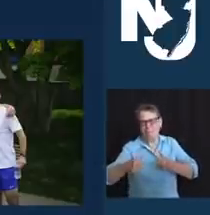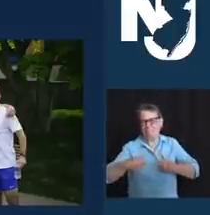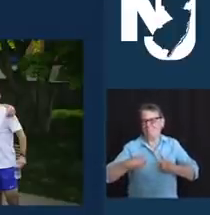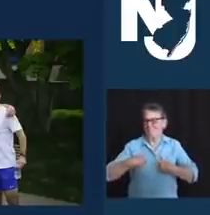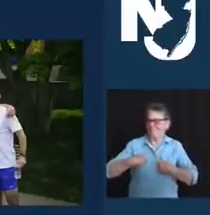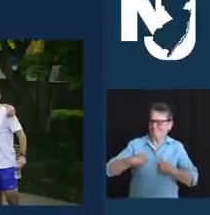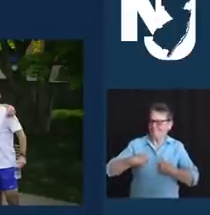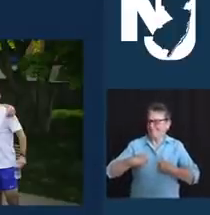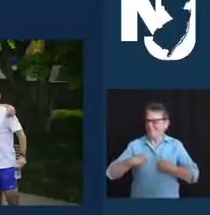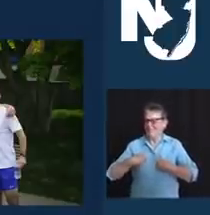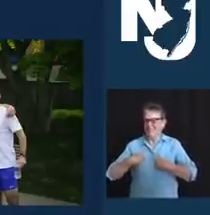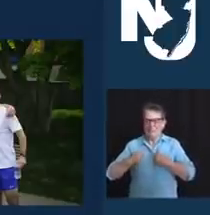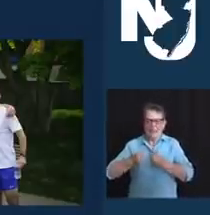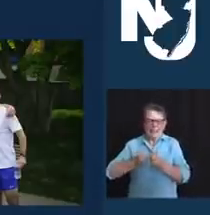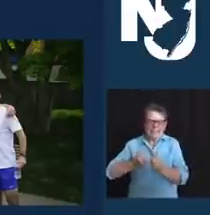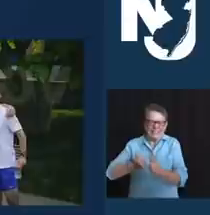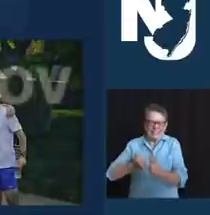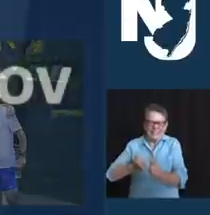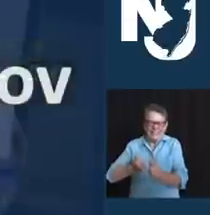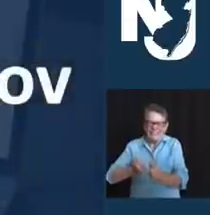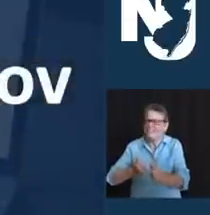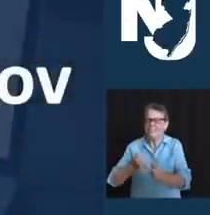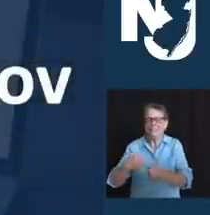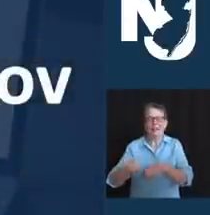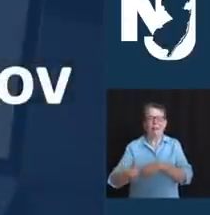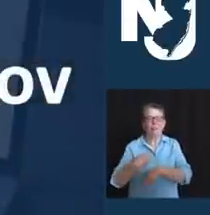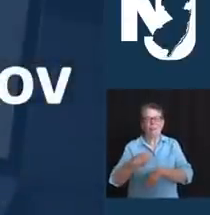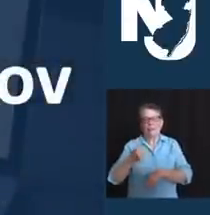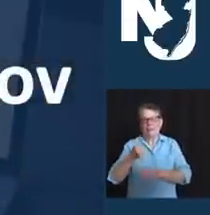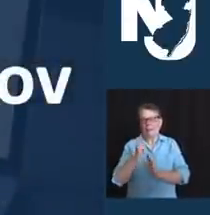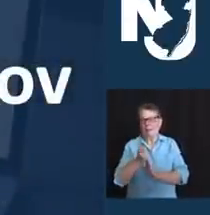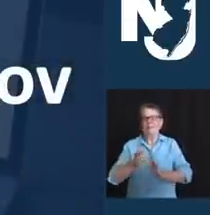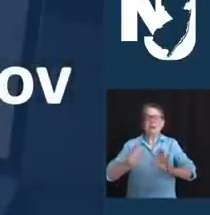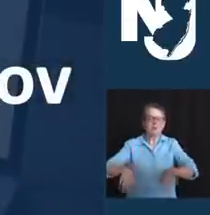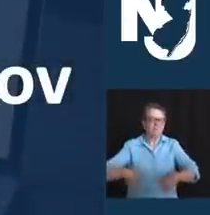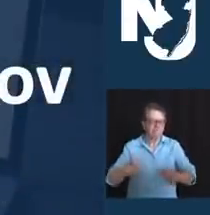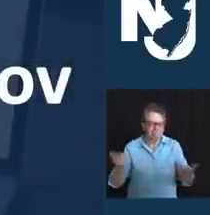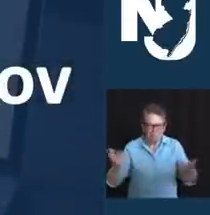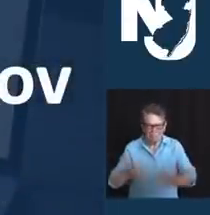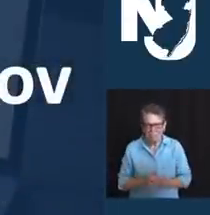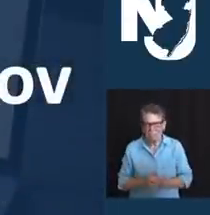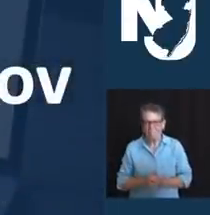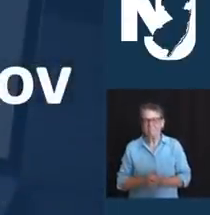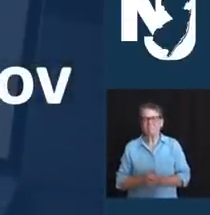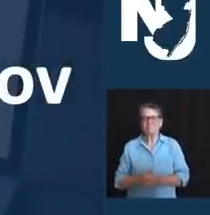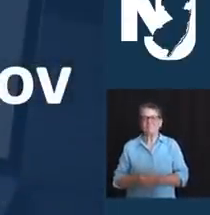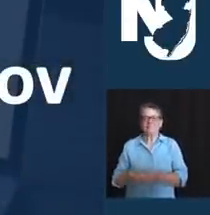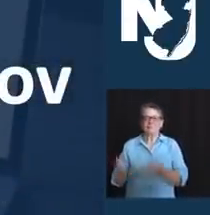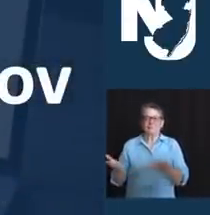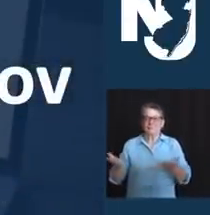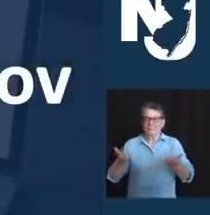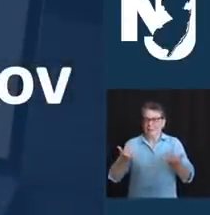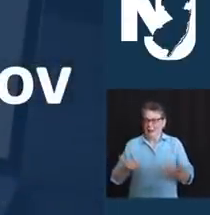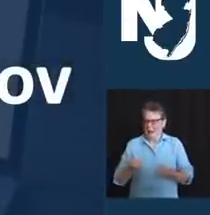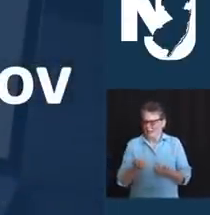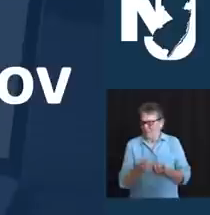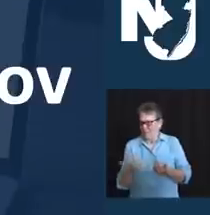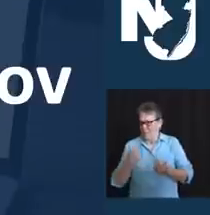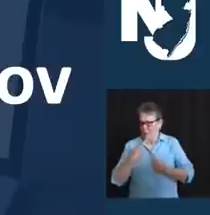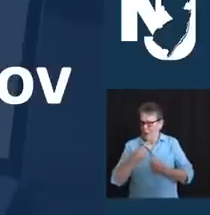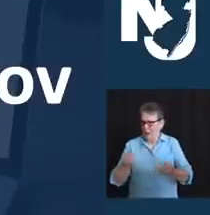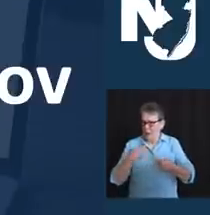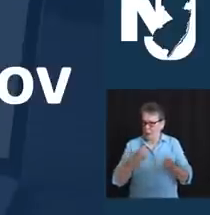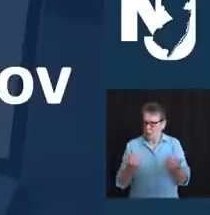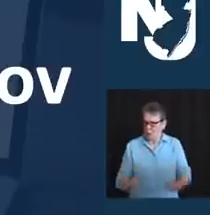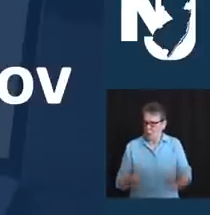So again, let's get to some business today. We've got several significant announcements. We are proud of the fact that